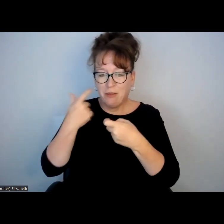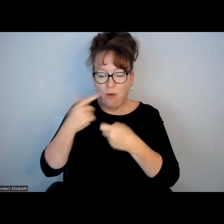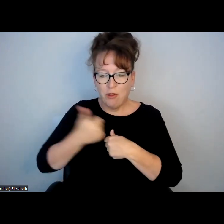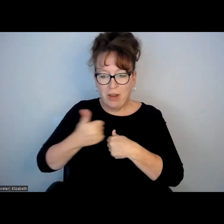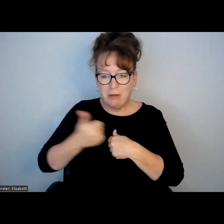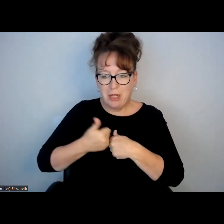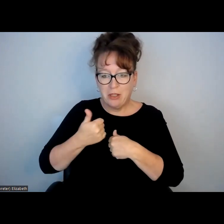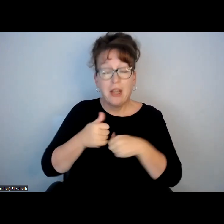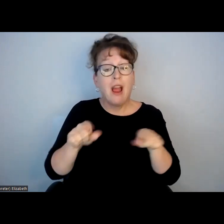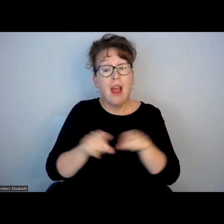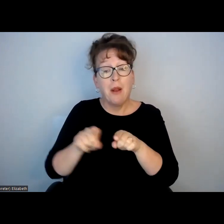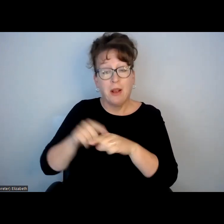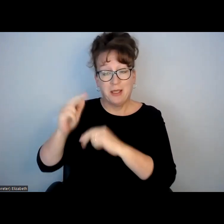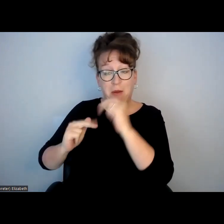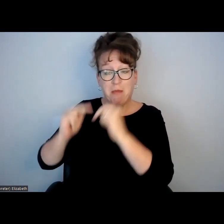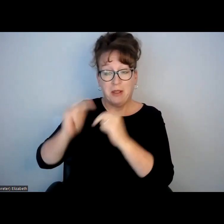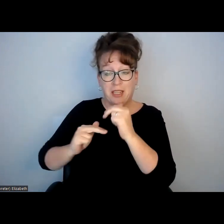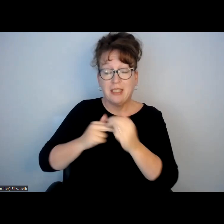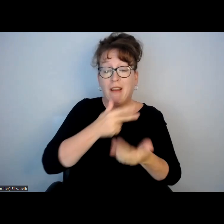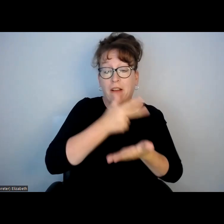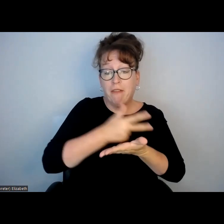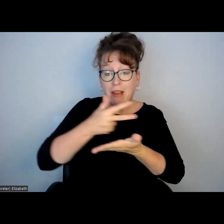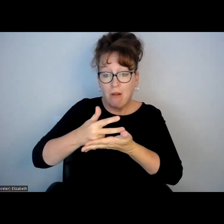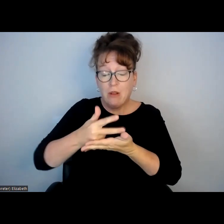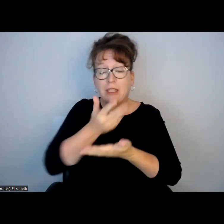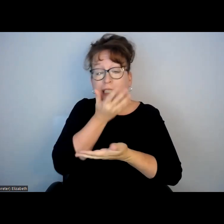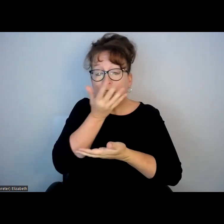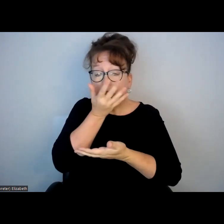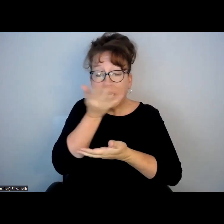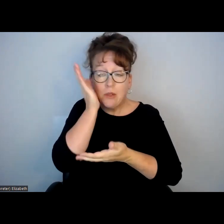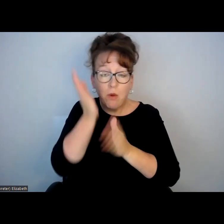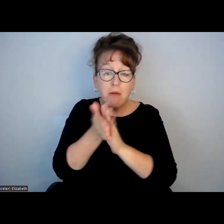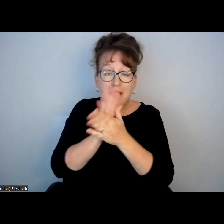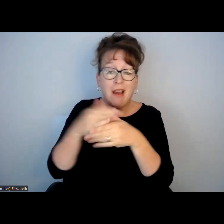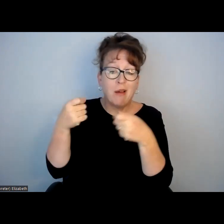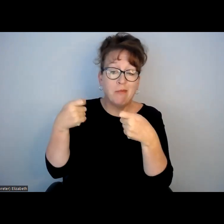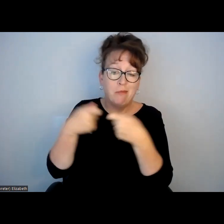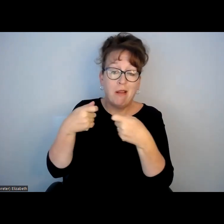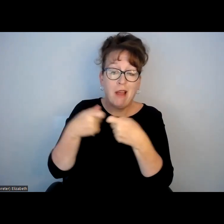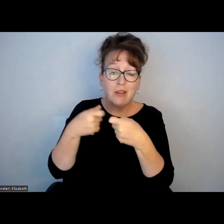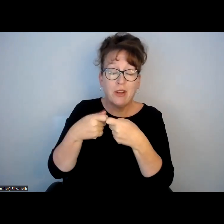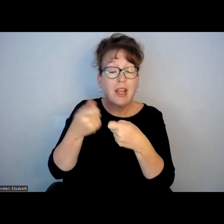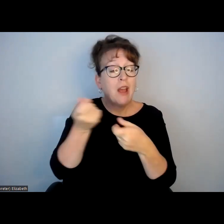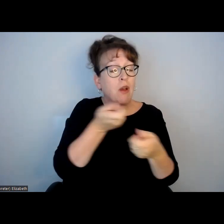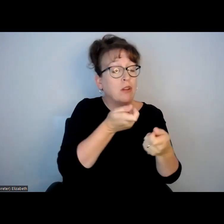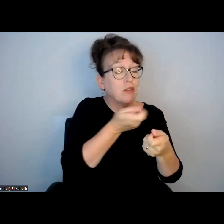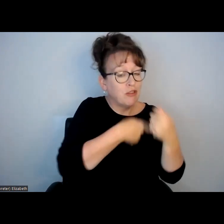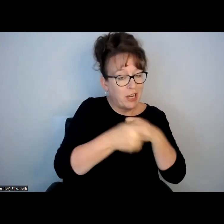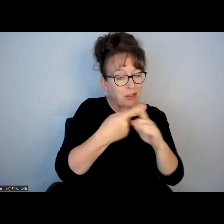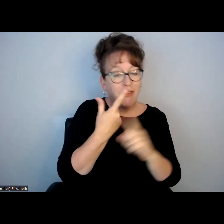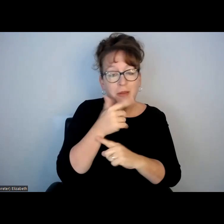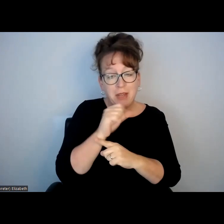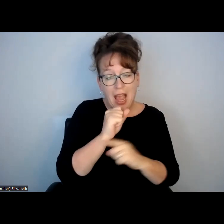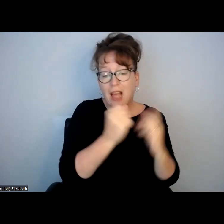sector. So vehicles and heating, they're going to be electrified, and we're converting from gas and